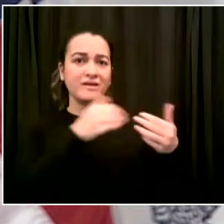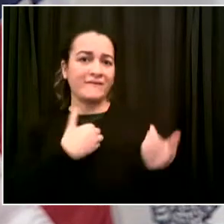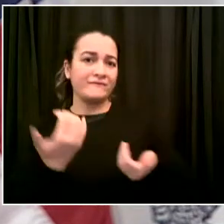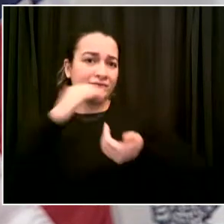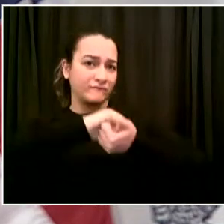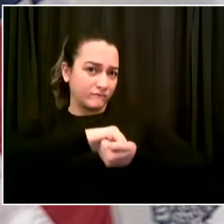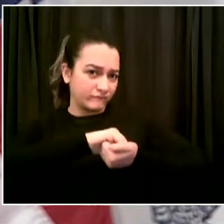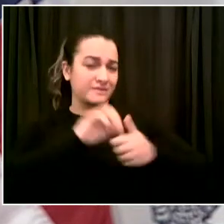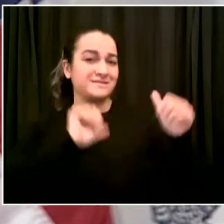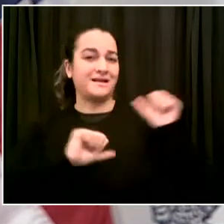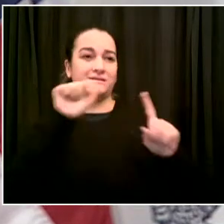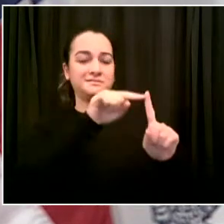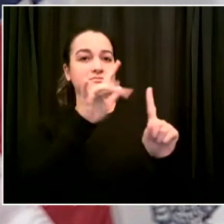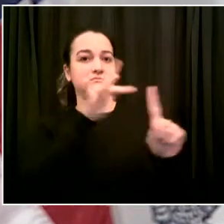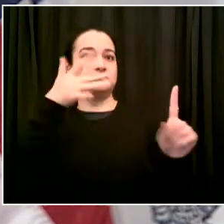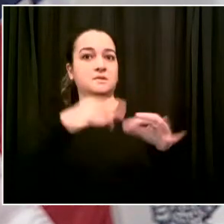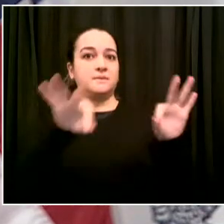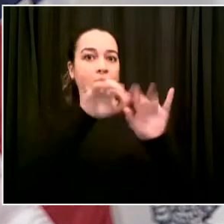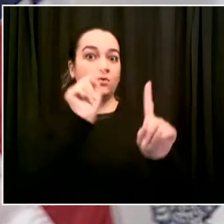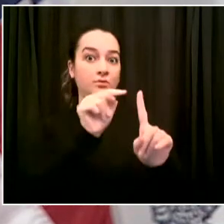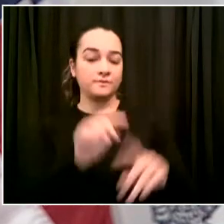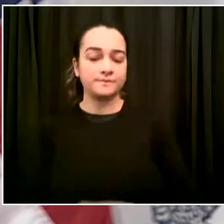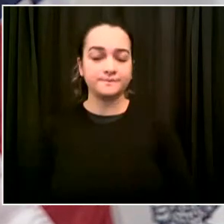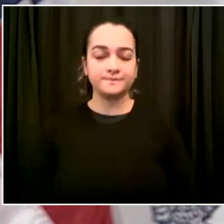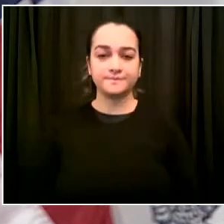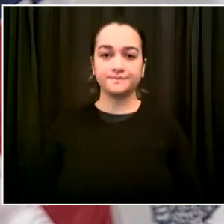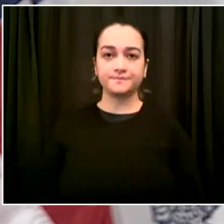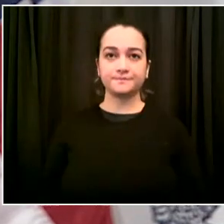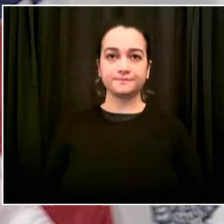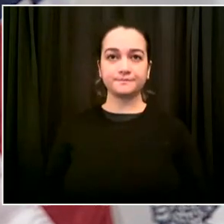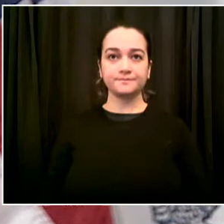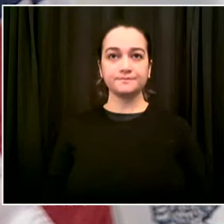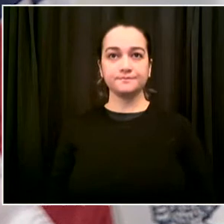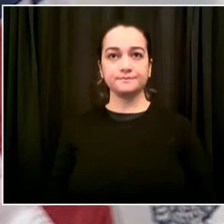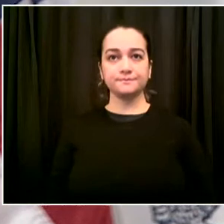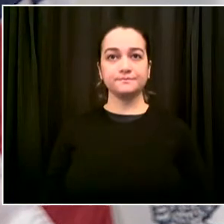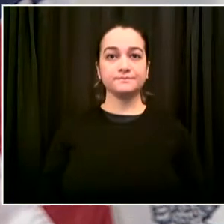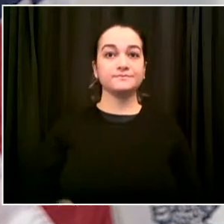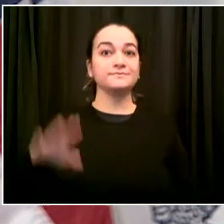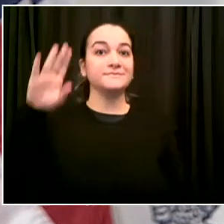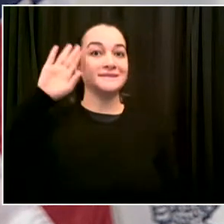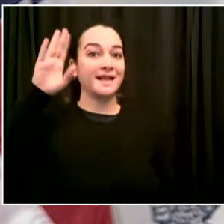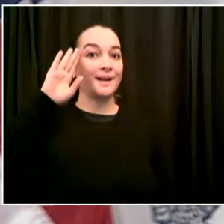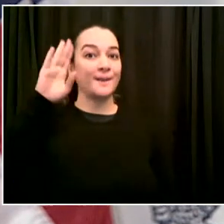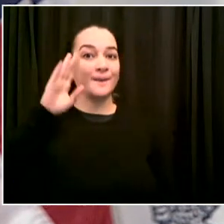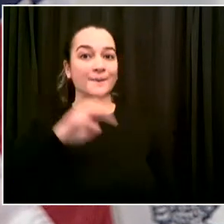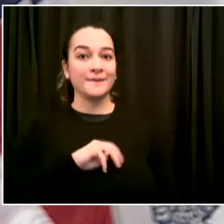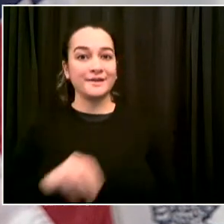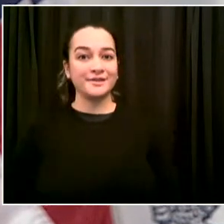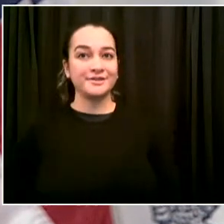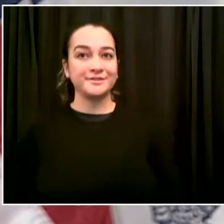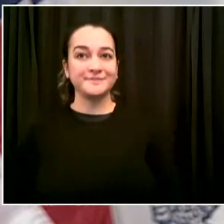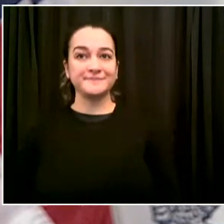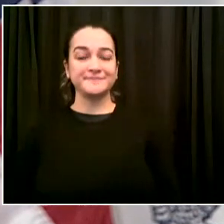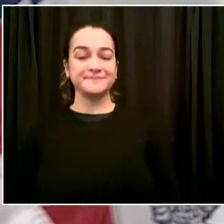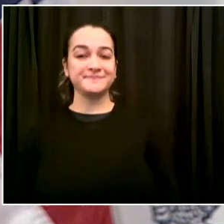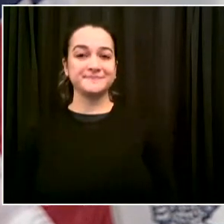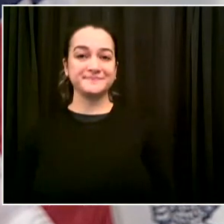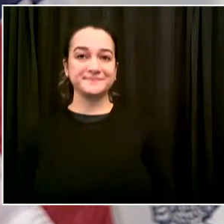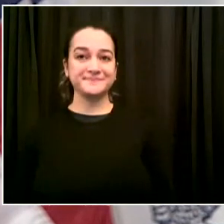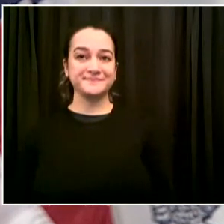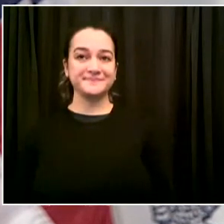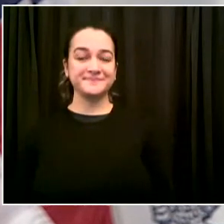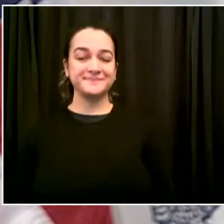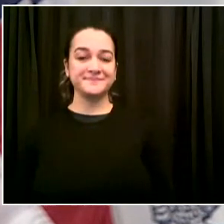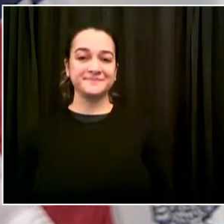Well then, hi there during the storm, Mr. Mayor and everybody on the call. So I wonder whether Commissioner Grayson can